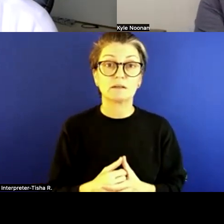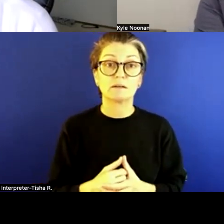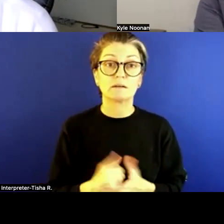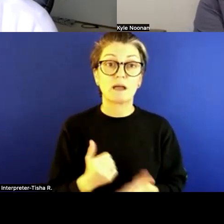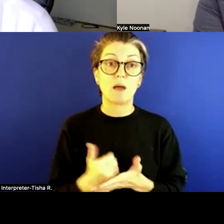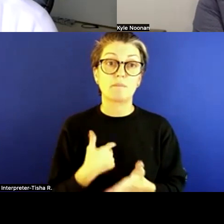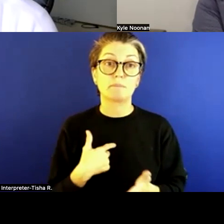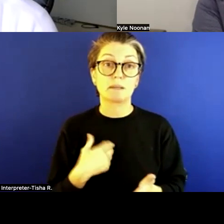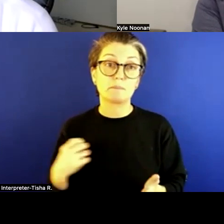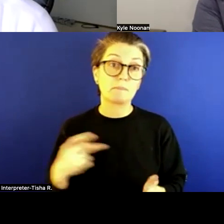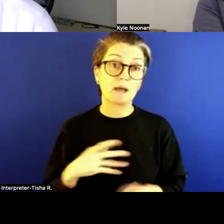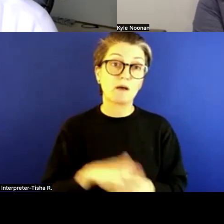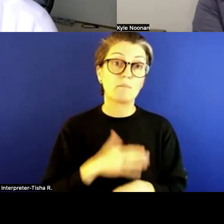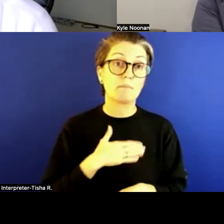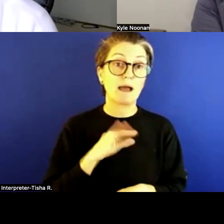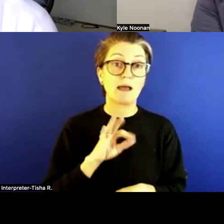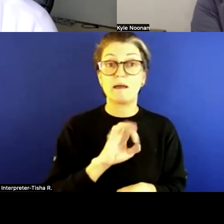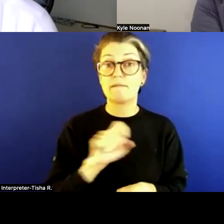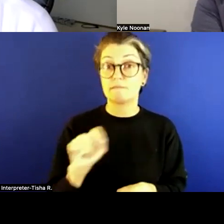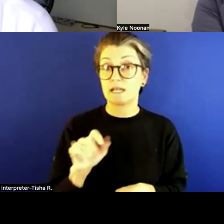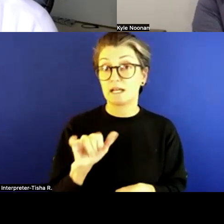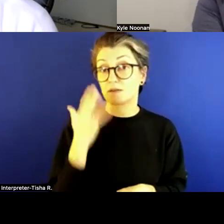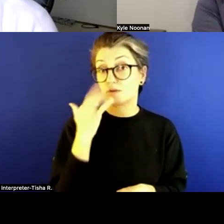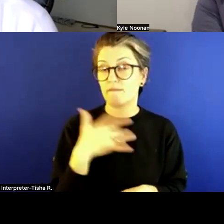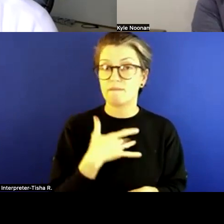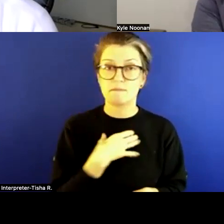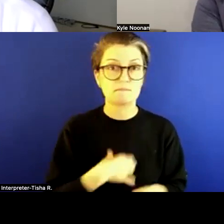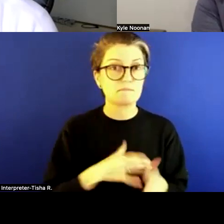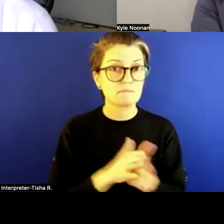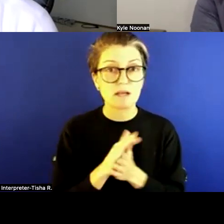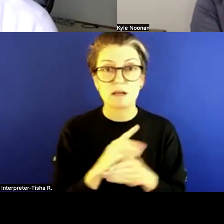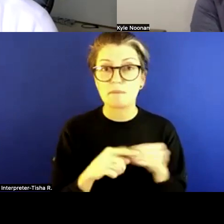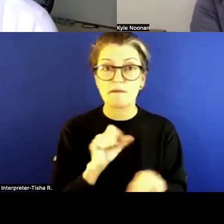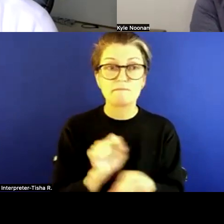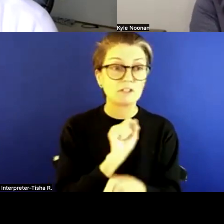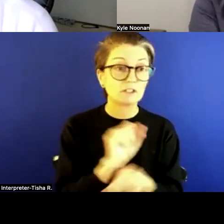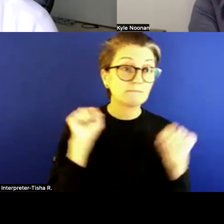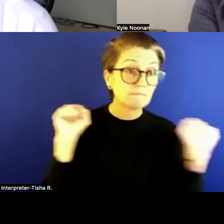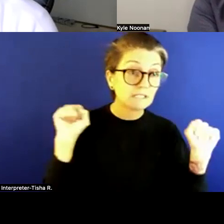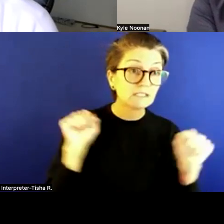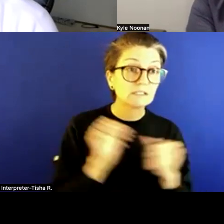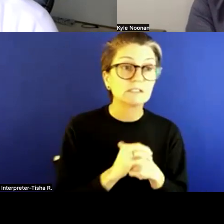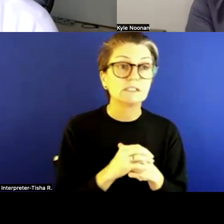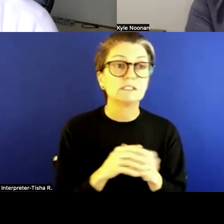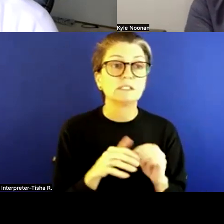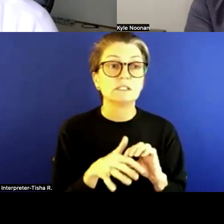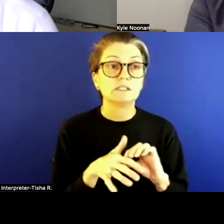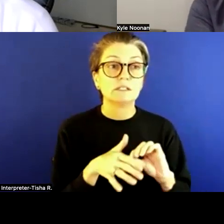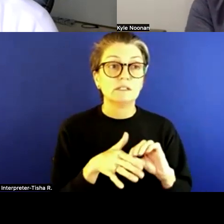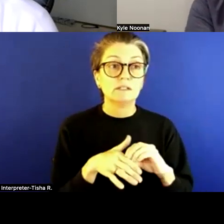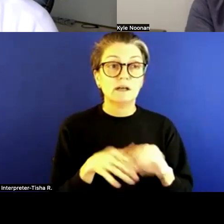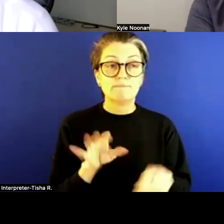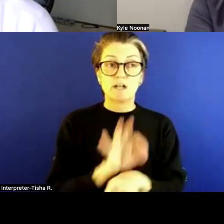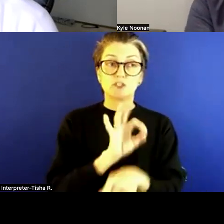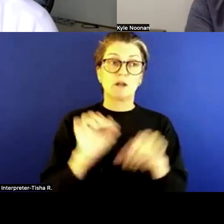So that's what got me passionate about functional fitness, and a community-based fitness specifically